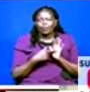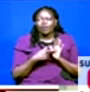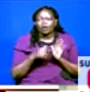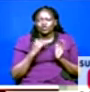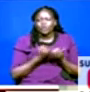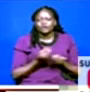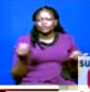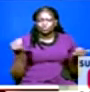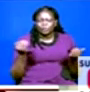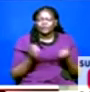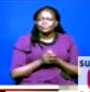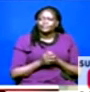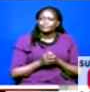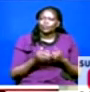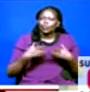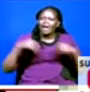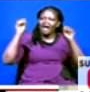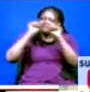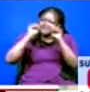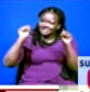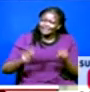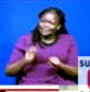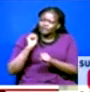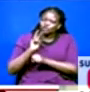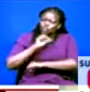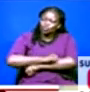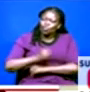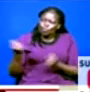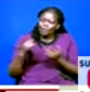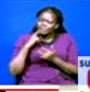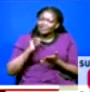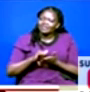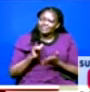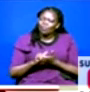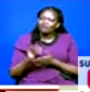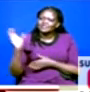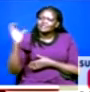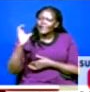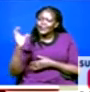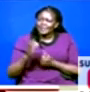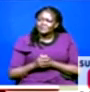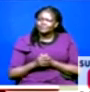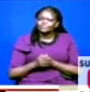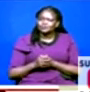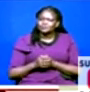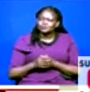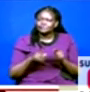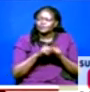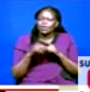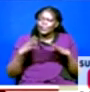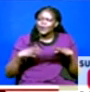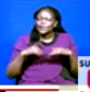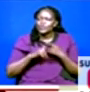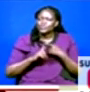children. Yeah. We have systems in our high schools where we say we have chaplains as people to be able to